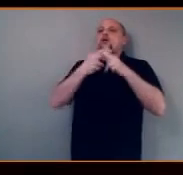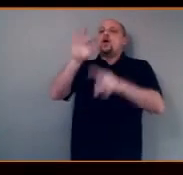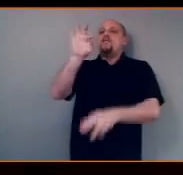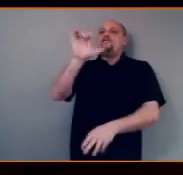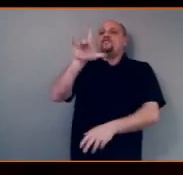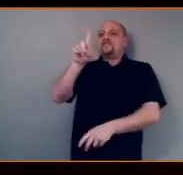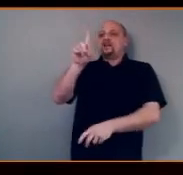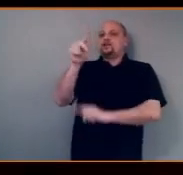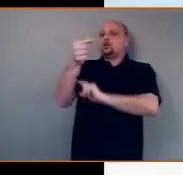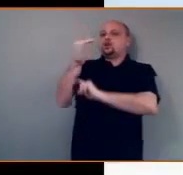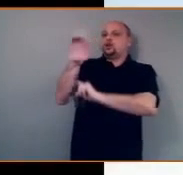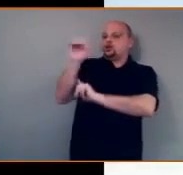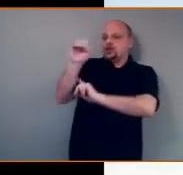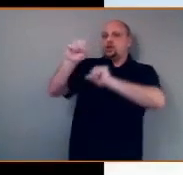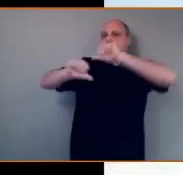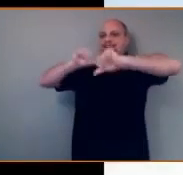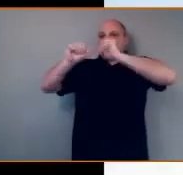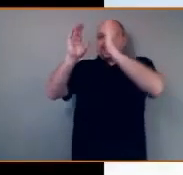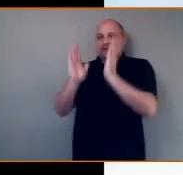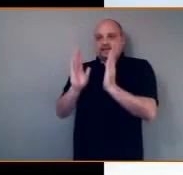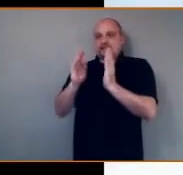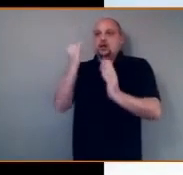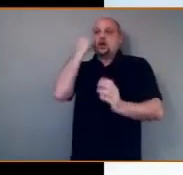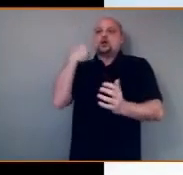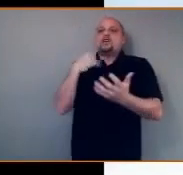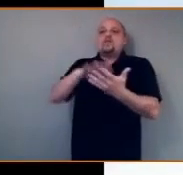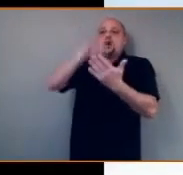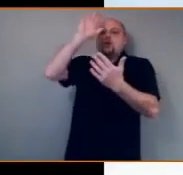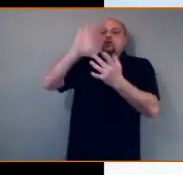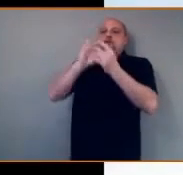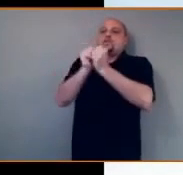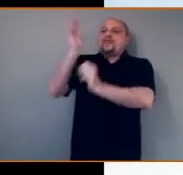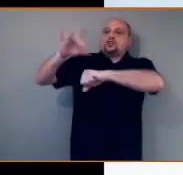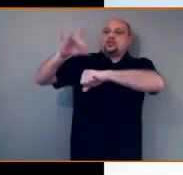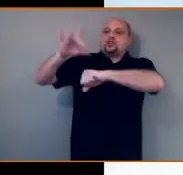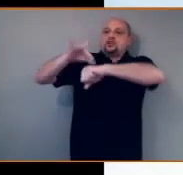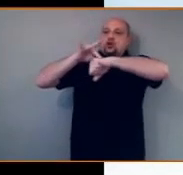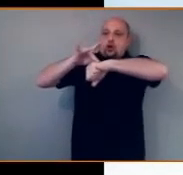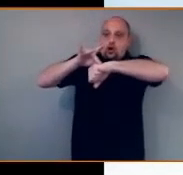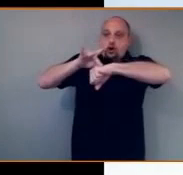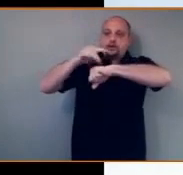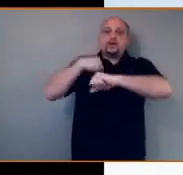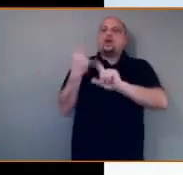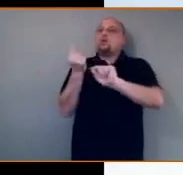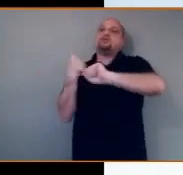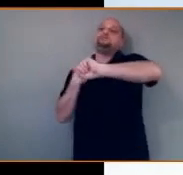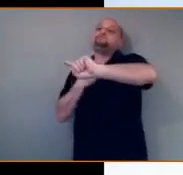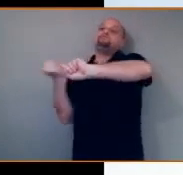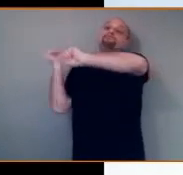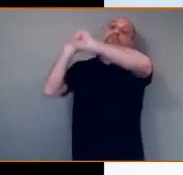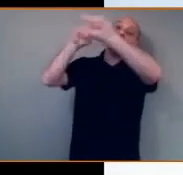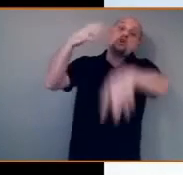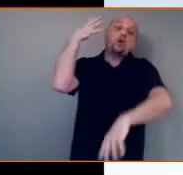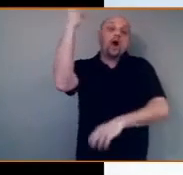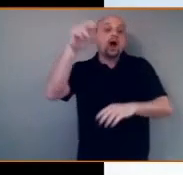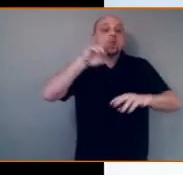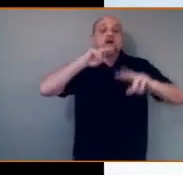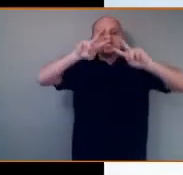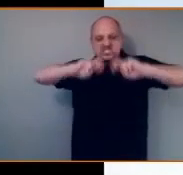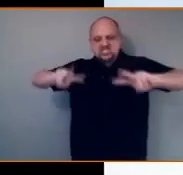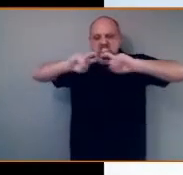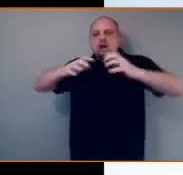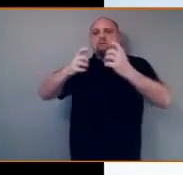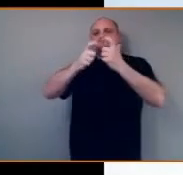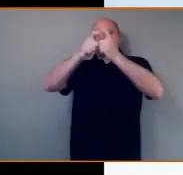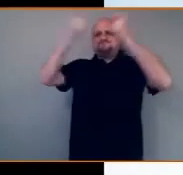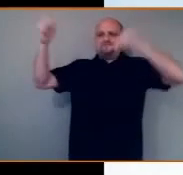on Earth, when I want to learn about the ancient Earth past, I go into the field and I analyze big rock outcrops, and then I